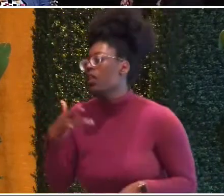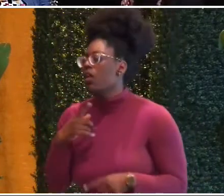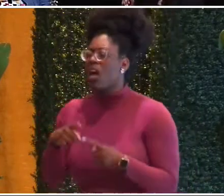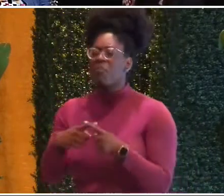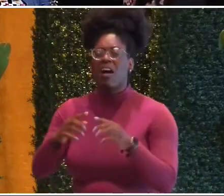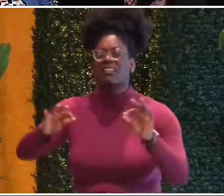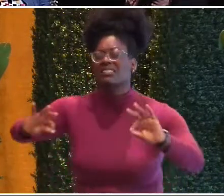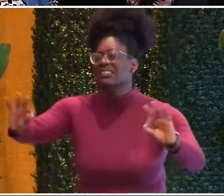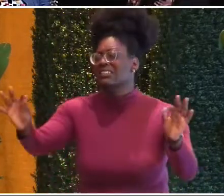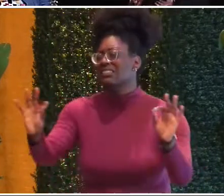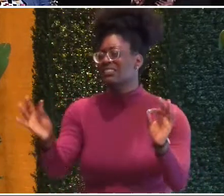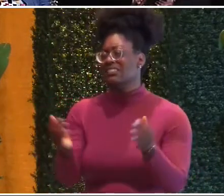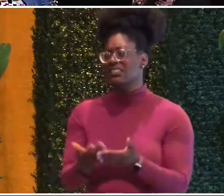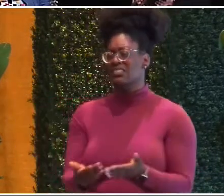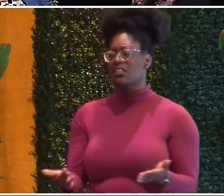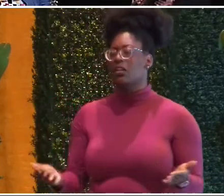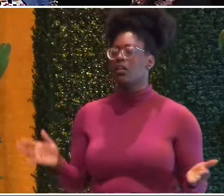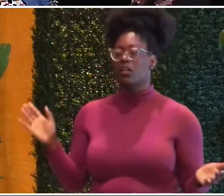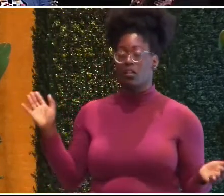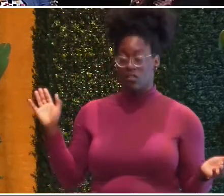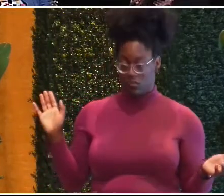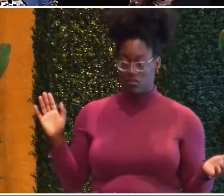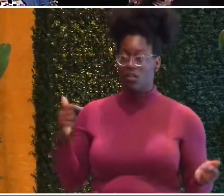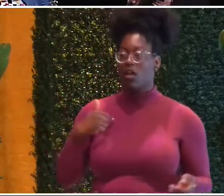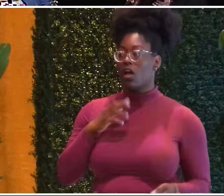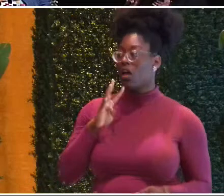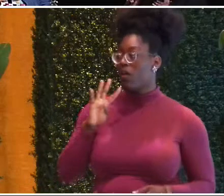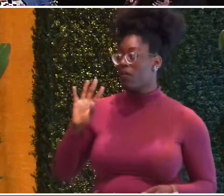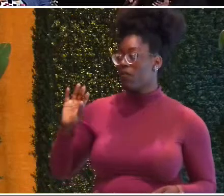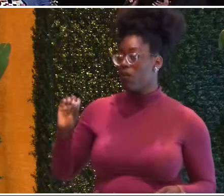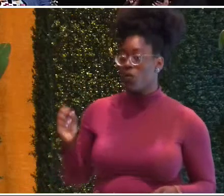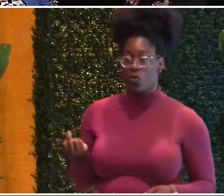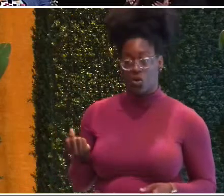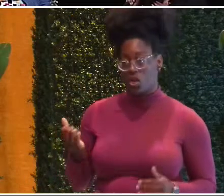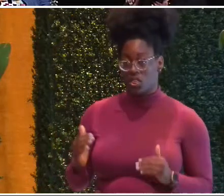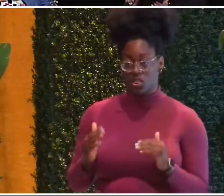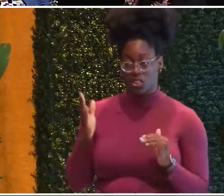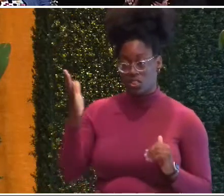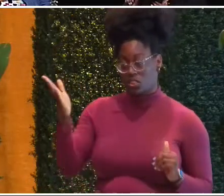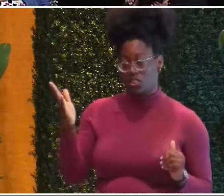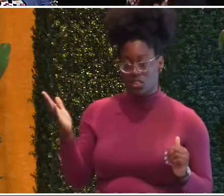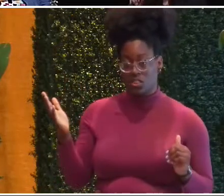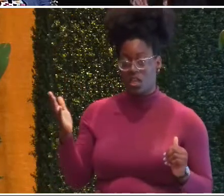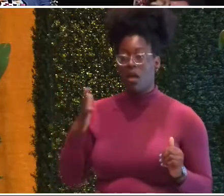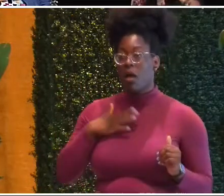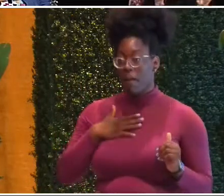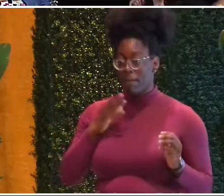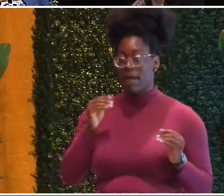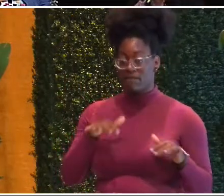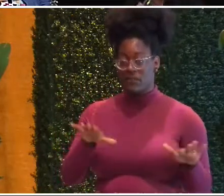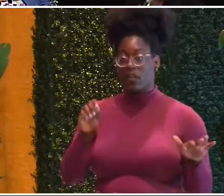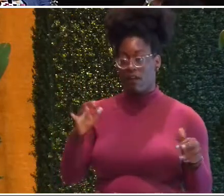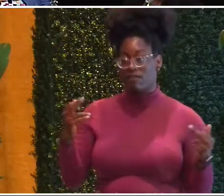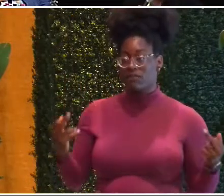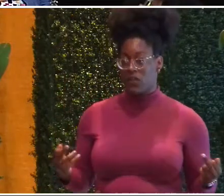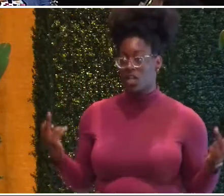is beyond. I crossed 40 and my field of fucks is barren. There's nothing there.